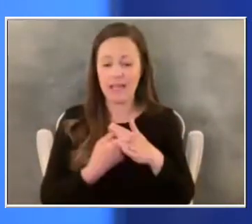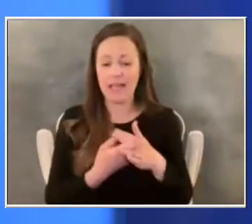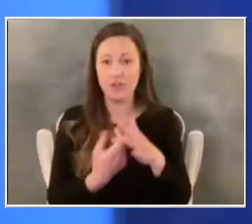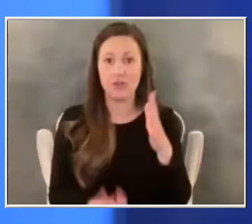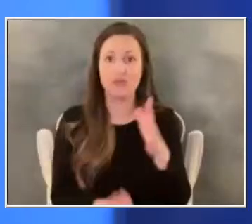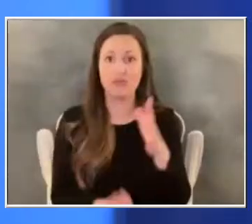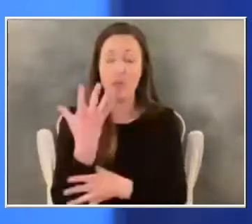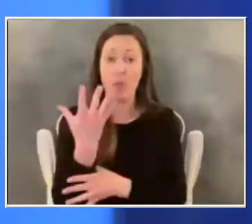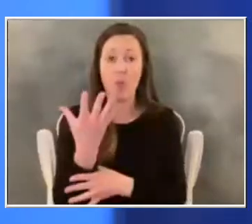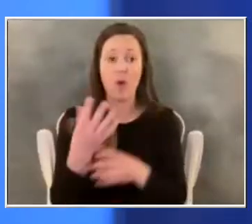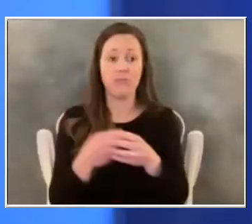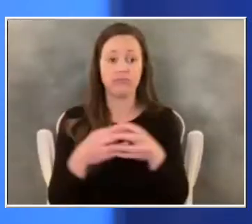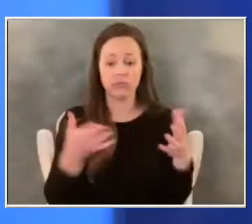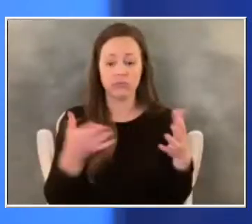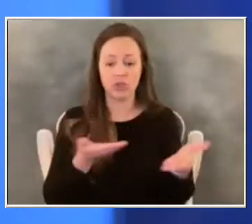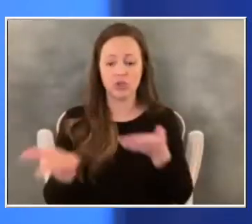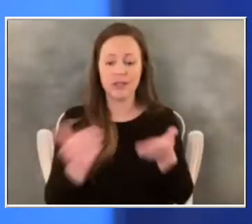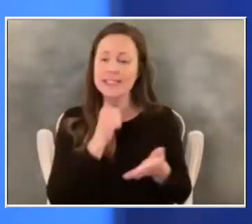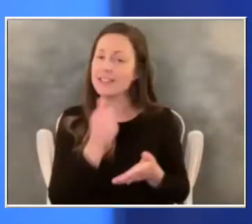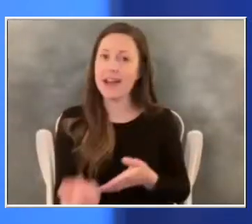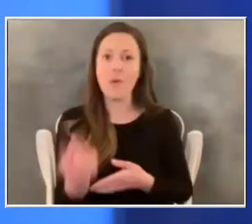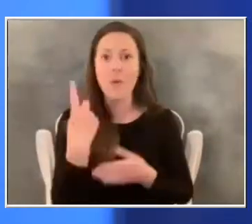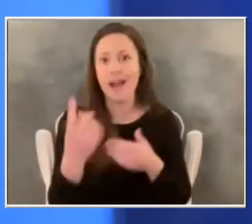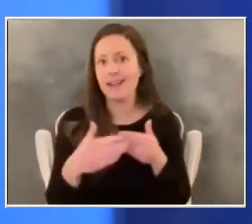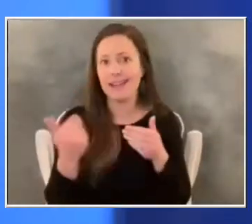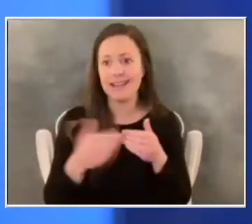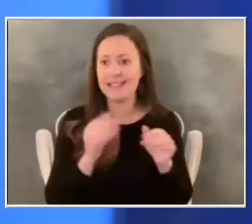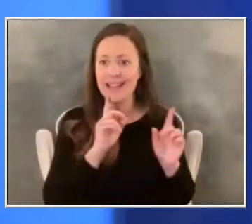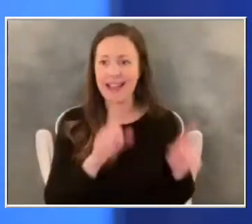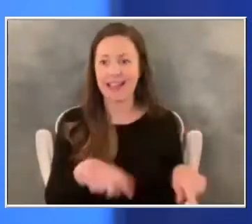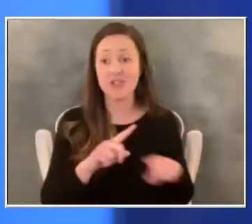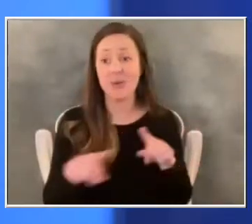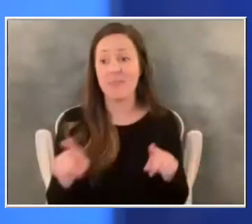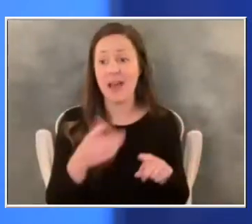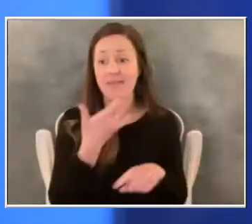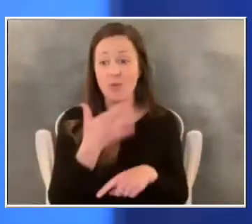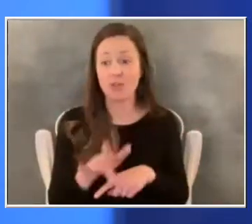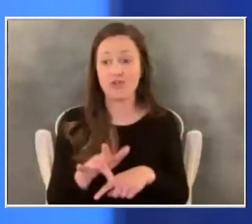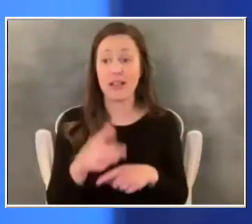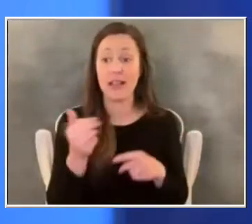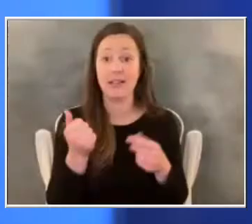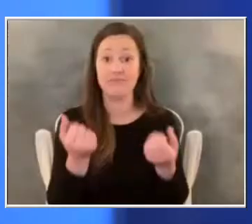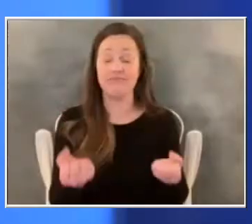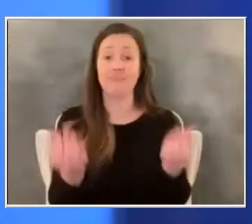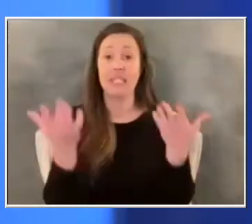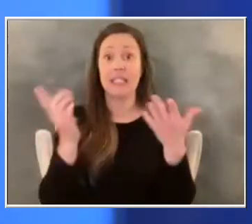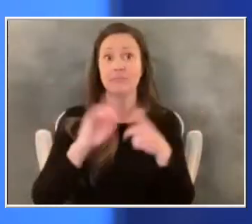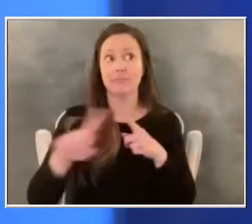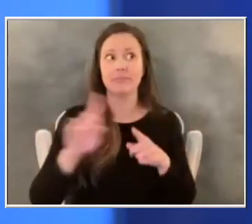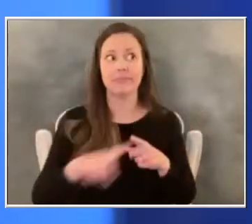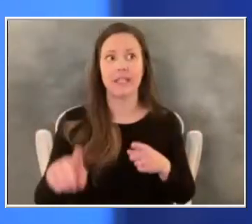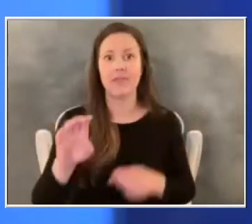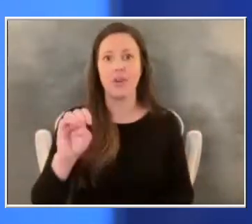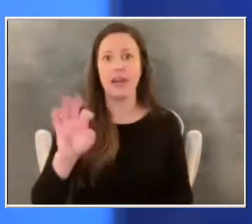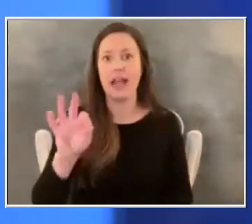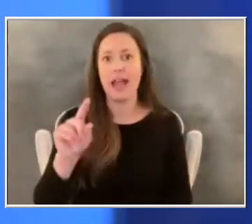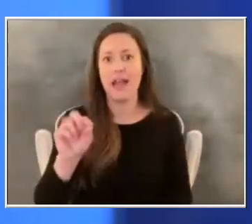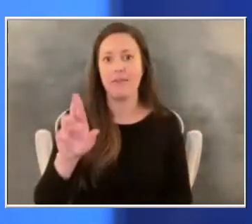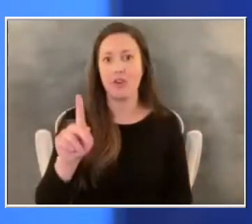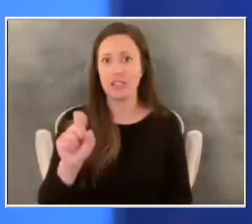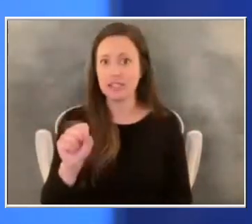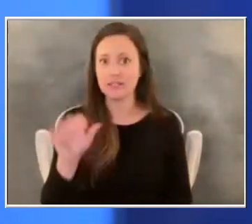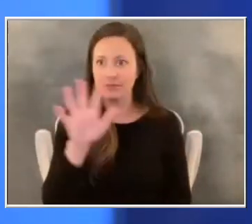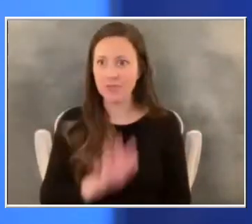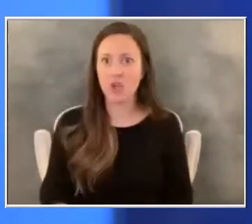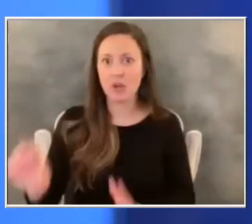not one single easy answer, but fortunately there are a number of efforts across the state of Kansas and across the country really saying